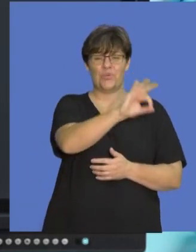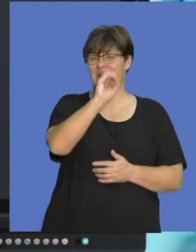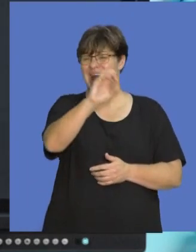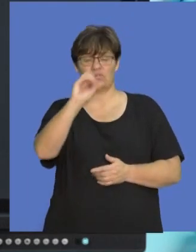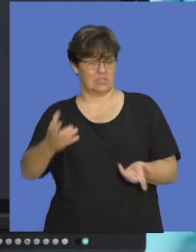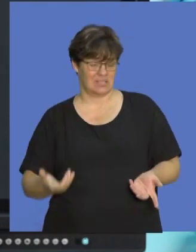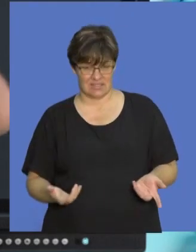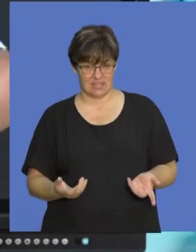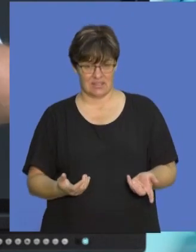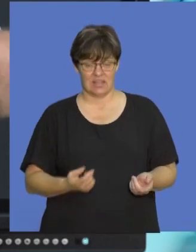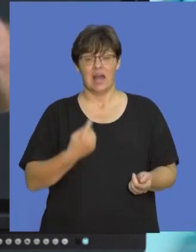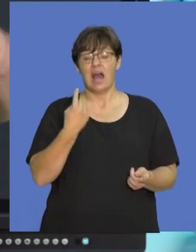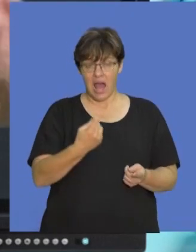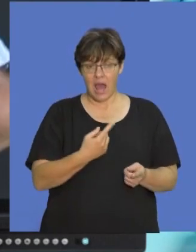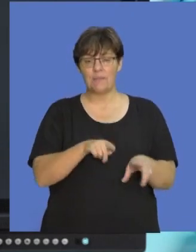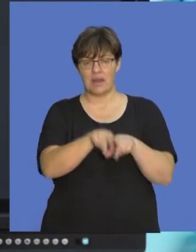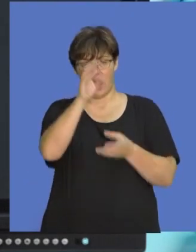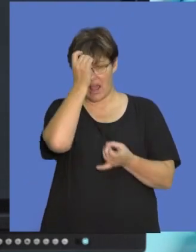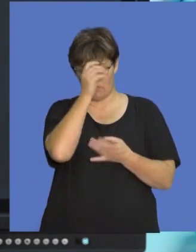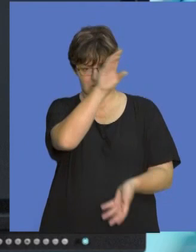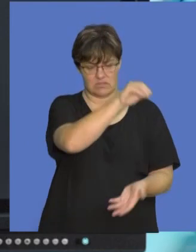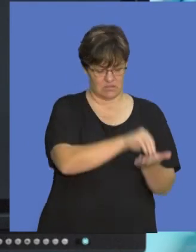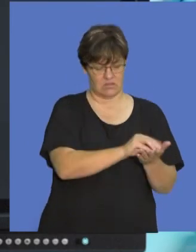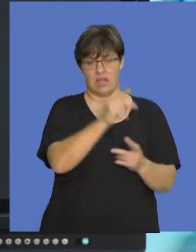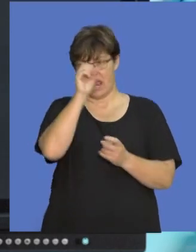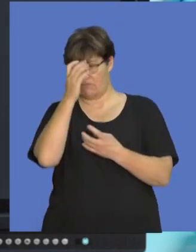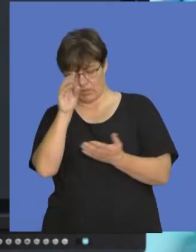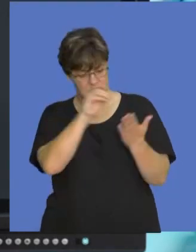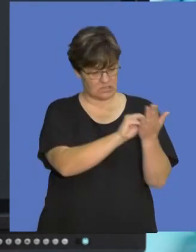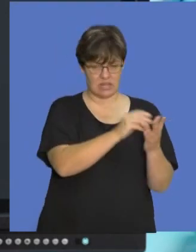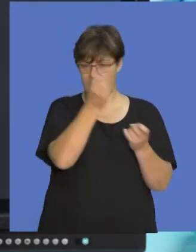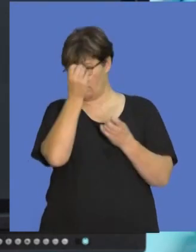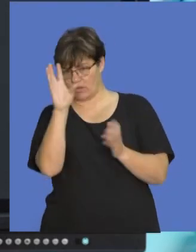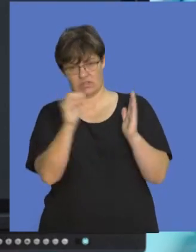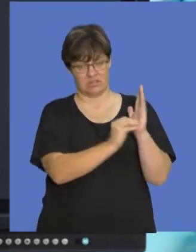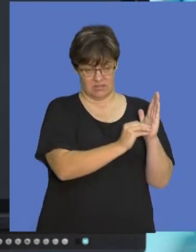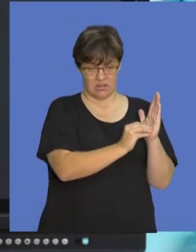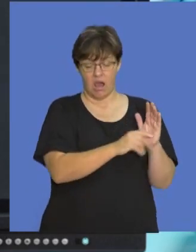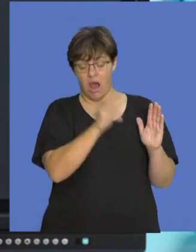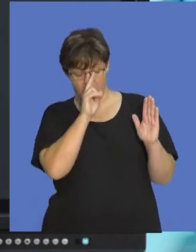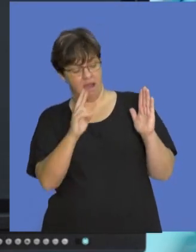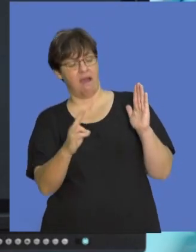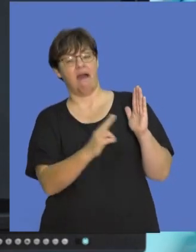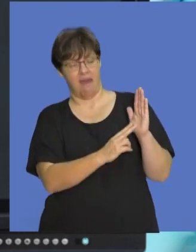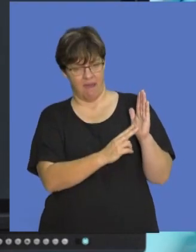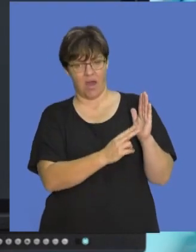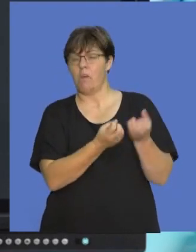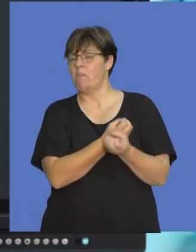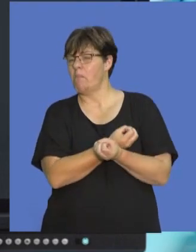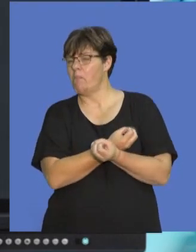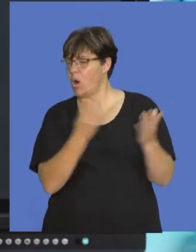300 throws of a dice. And each time we'll collect some data that will help us recognize what are the